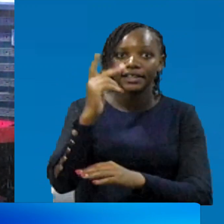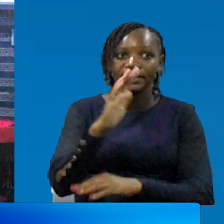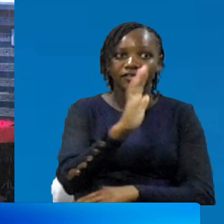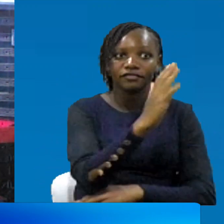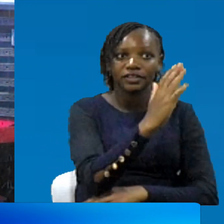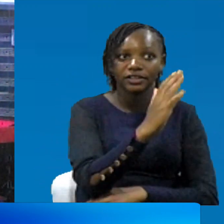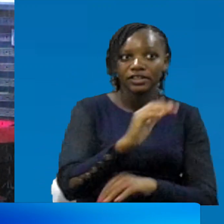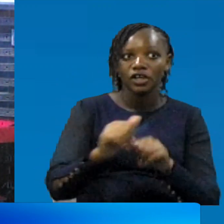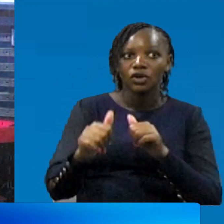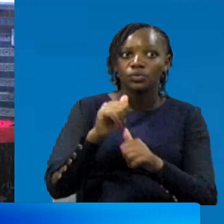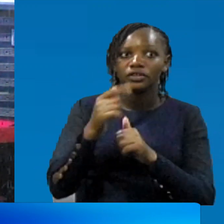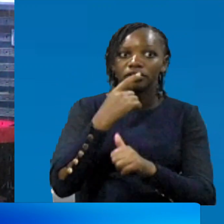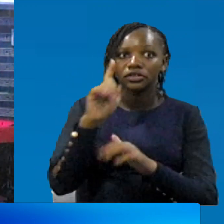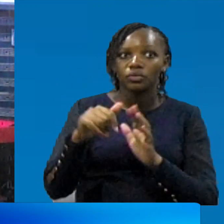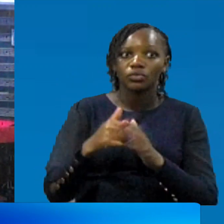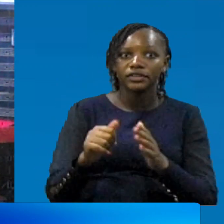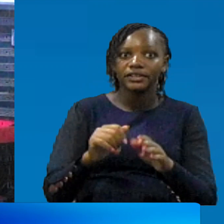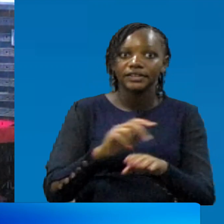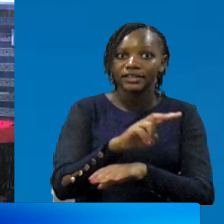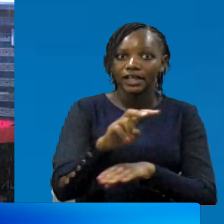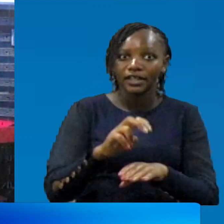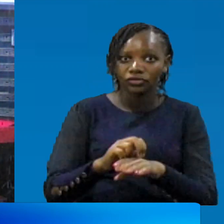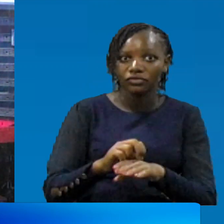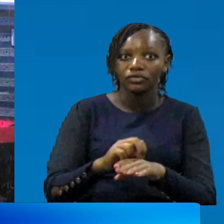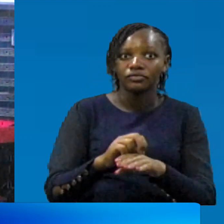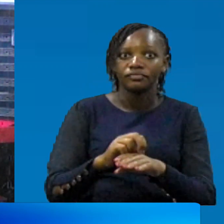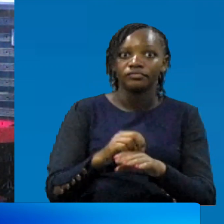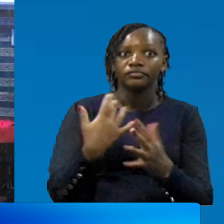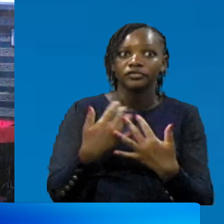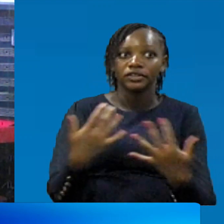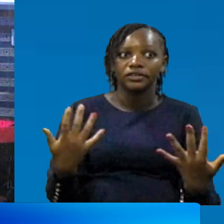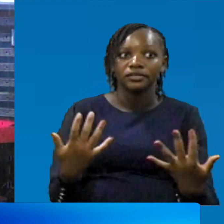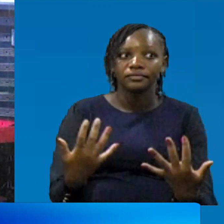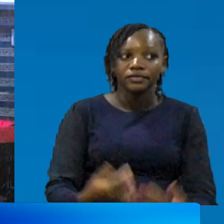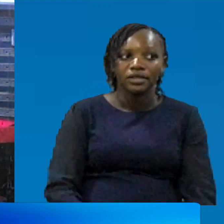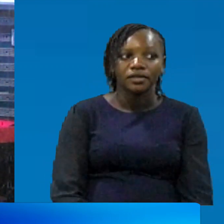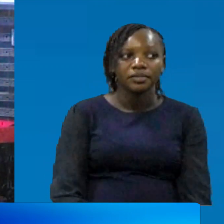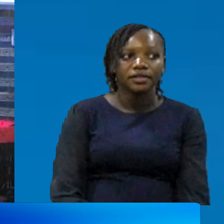he described as a national treasure.